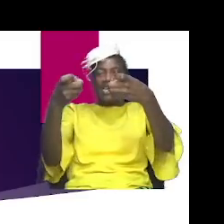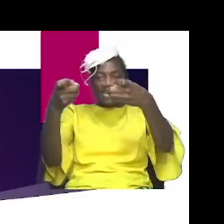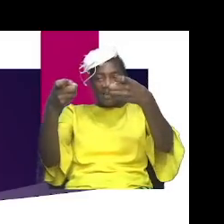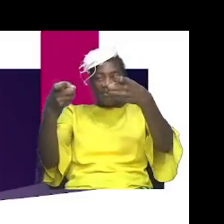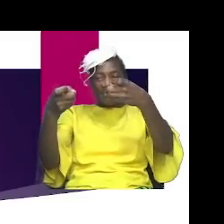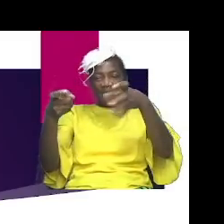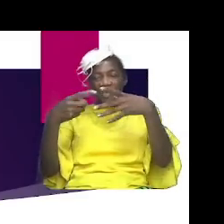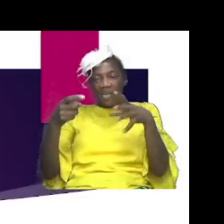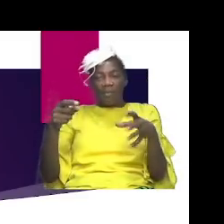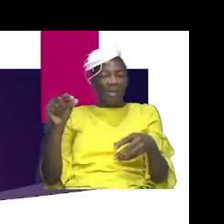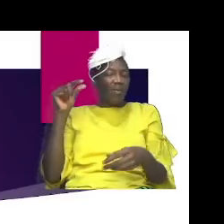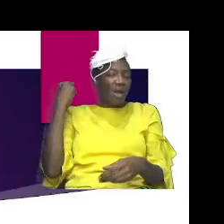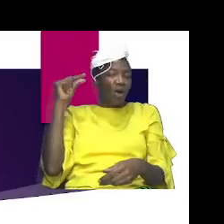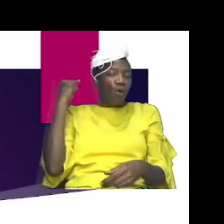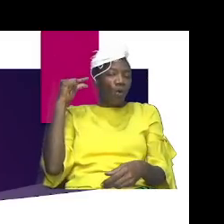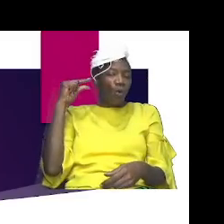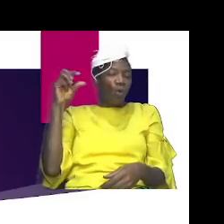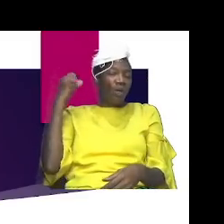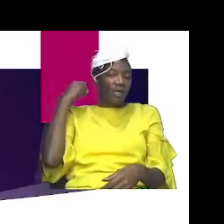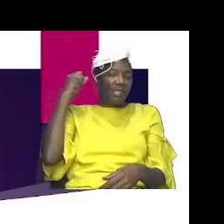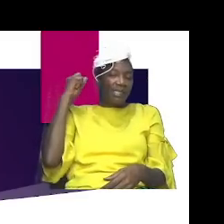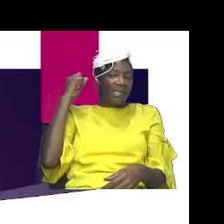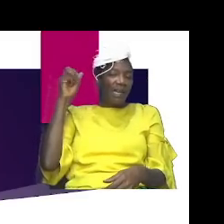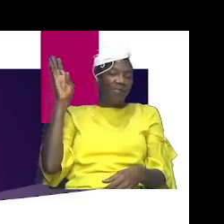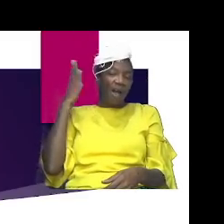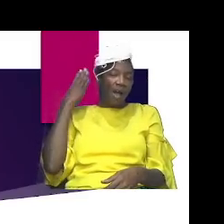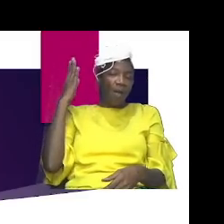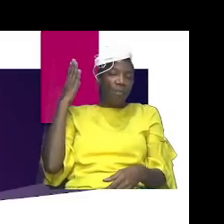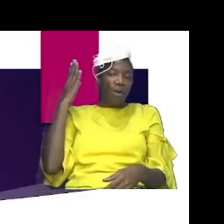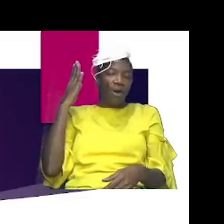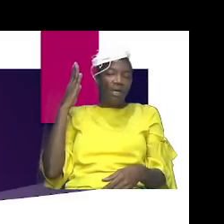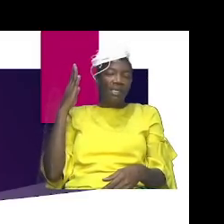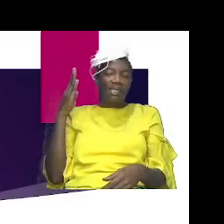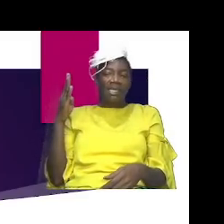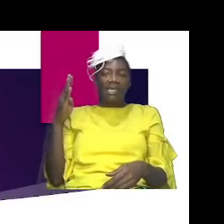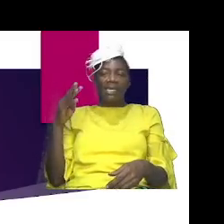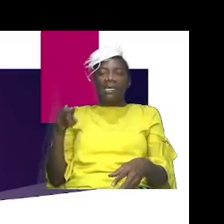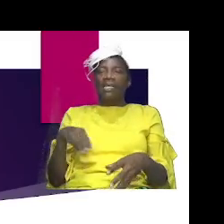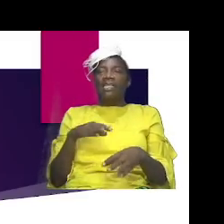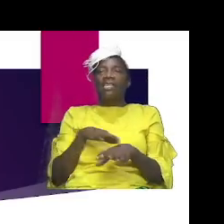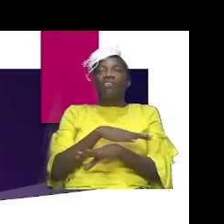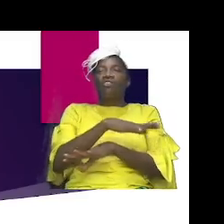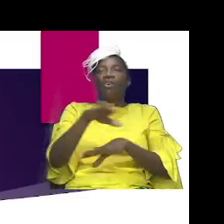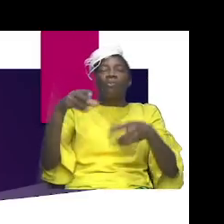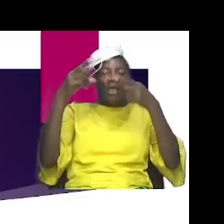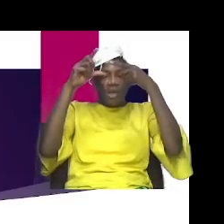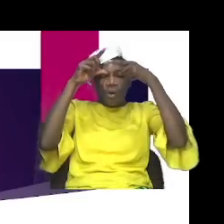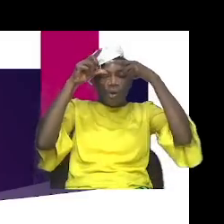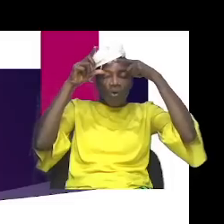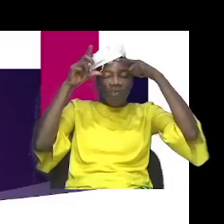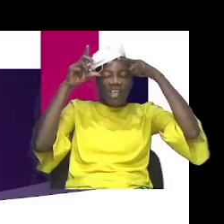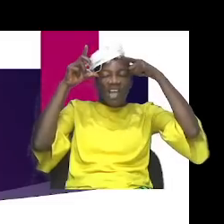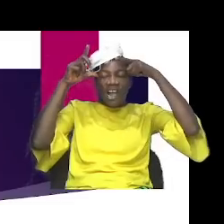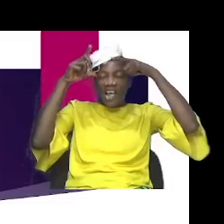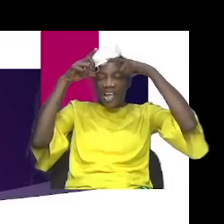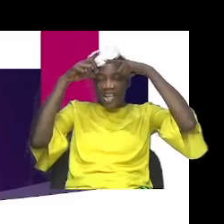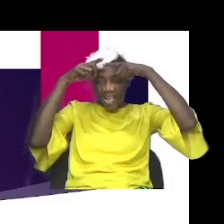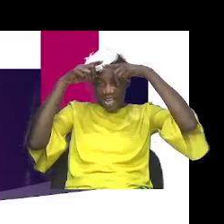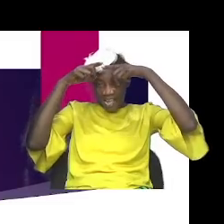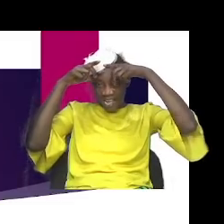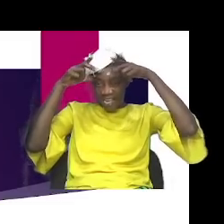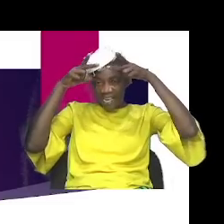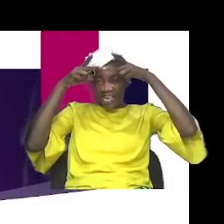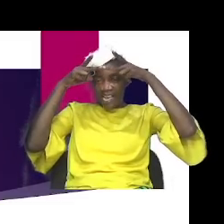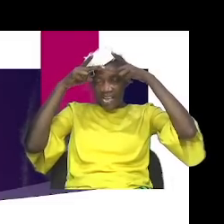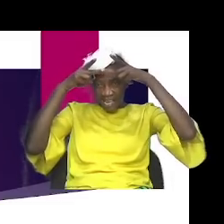like a gold medal or a silver medal or a bronze medal, and then a wreath is placed over your head. It's similar to